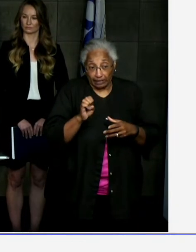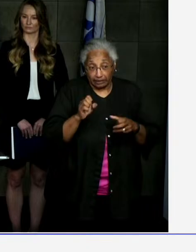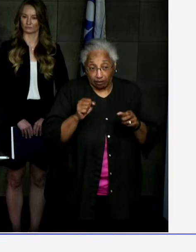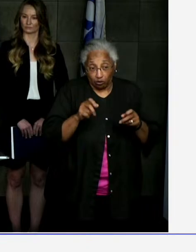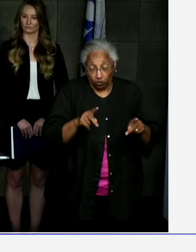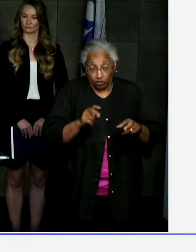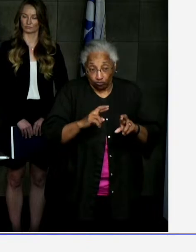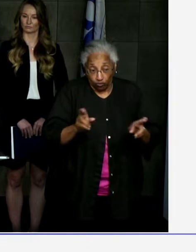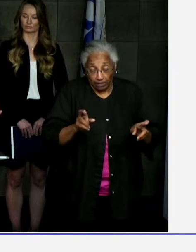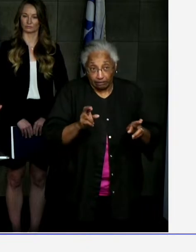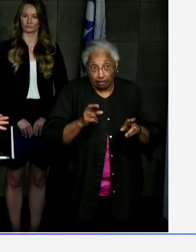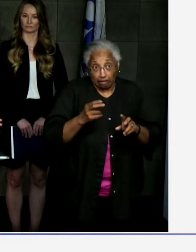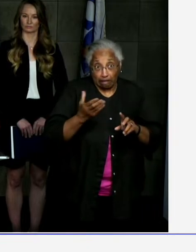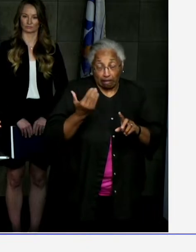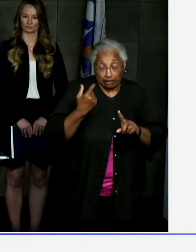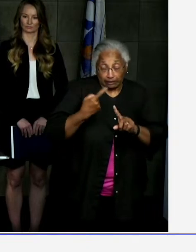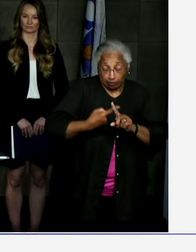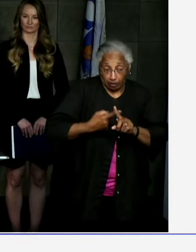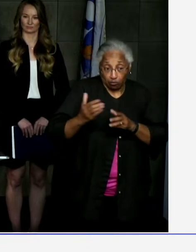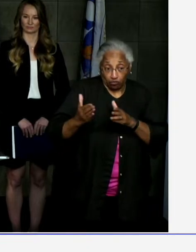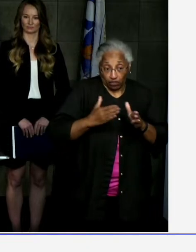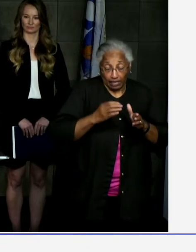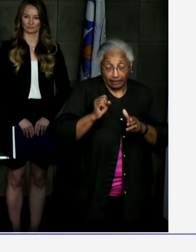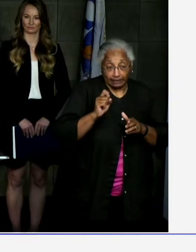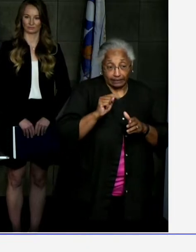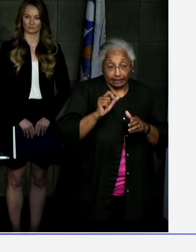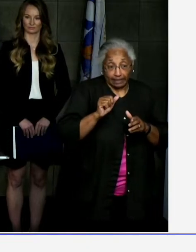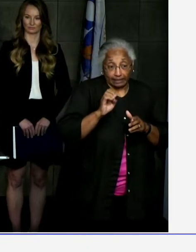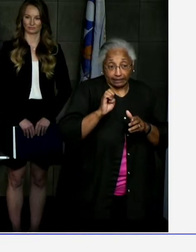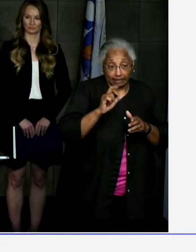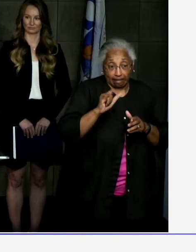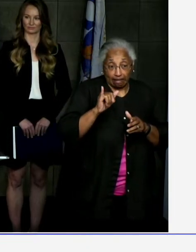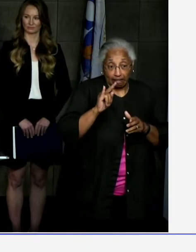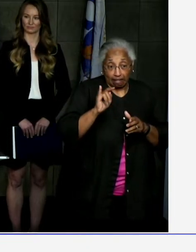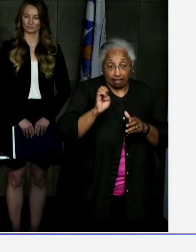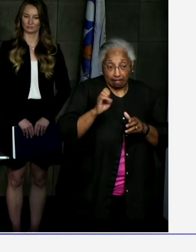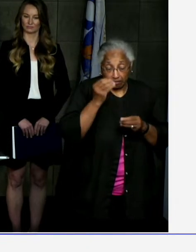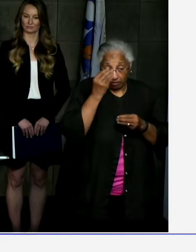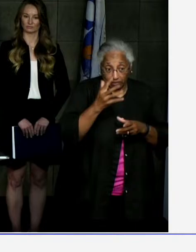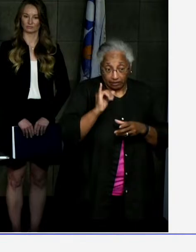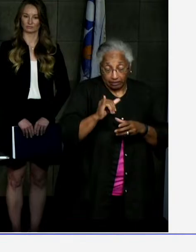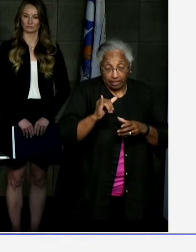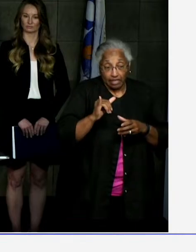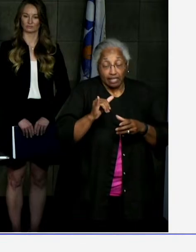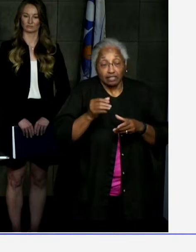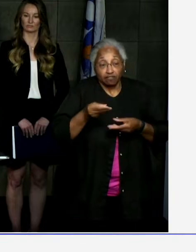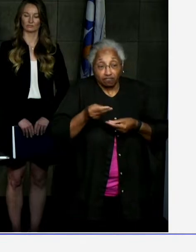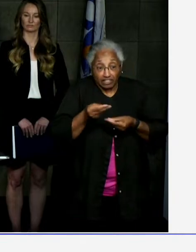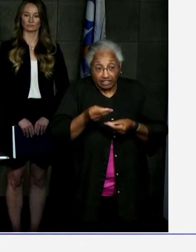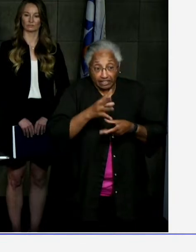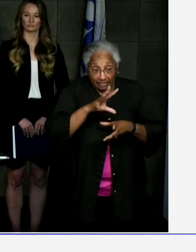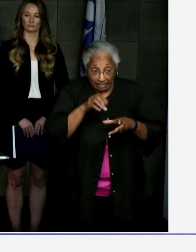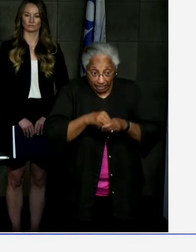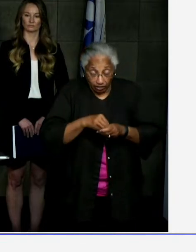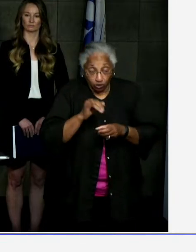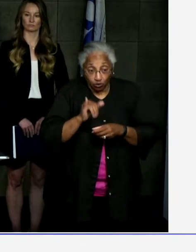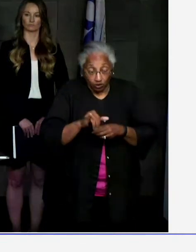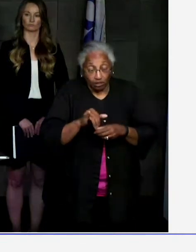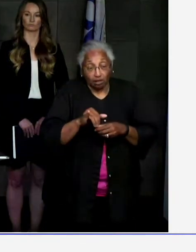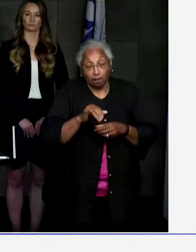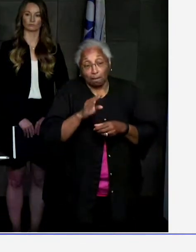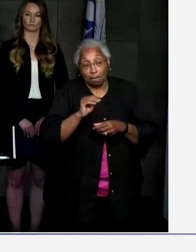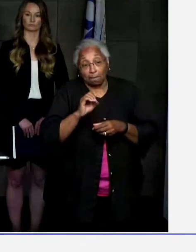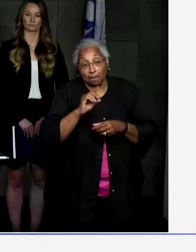of last month, providing satellite data that is feeding into the modeling system. So we are ready to go,